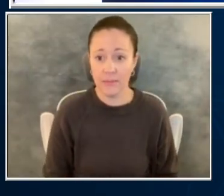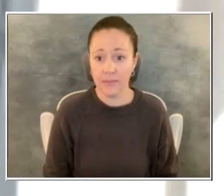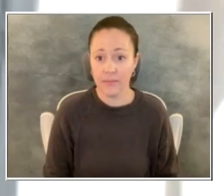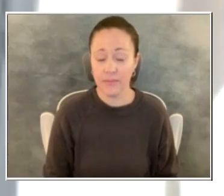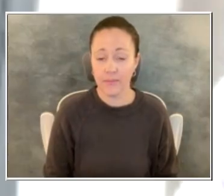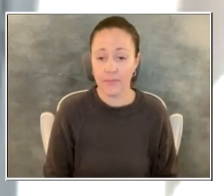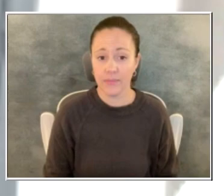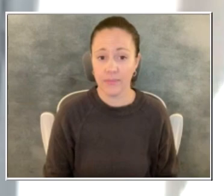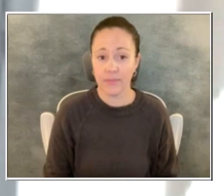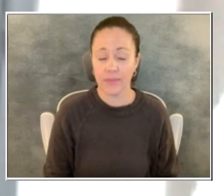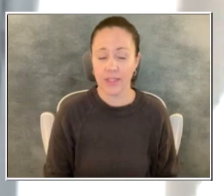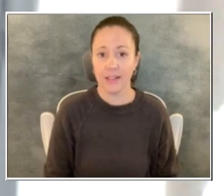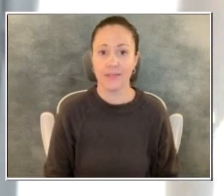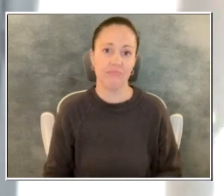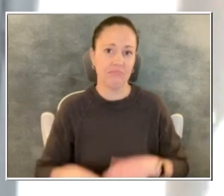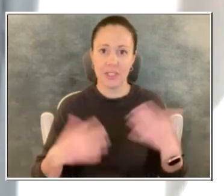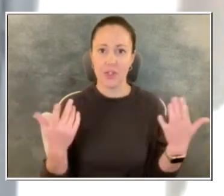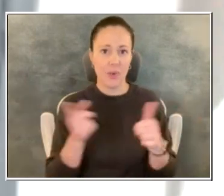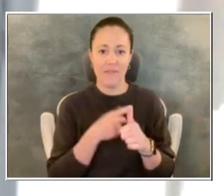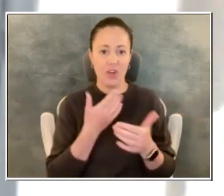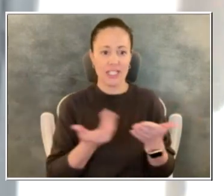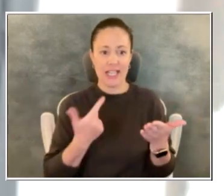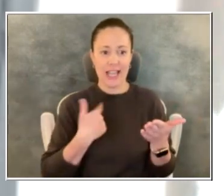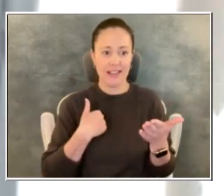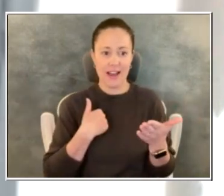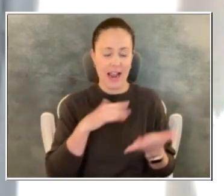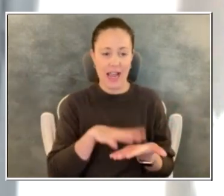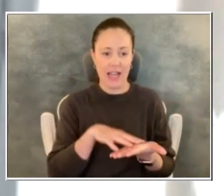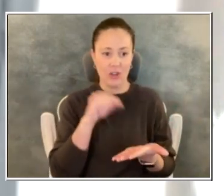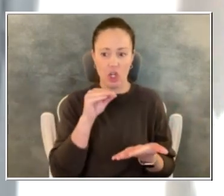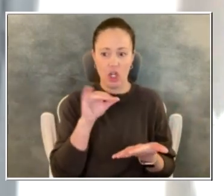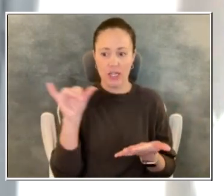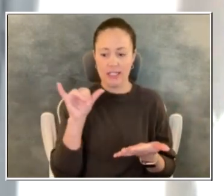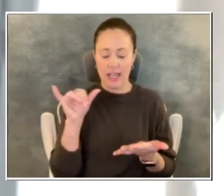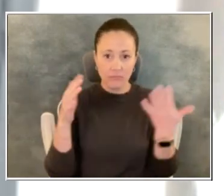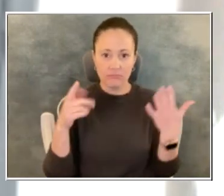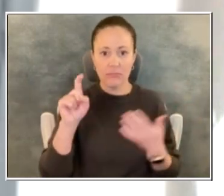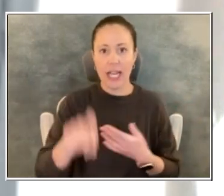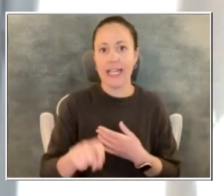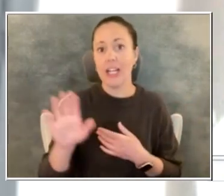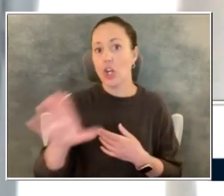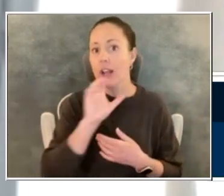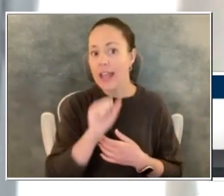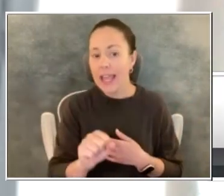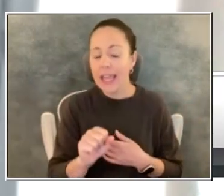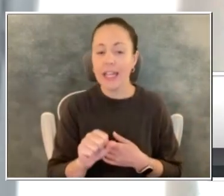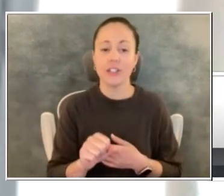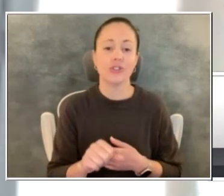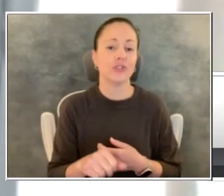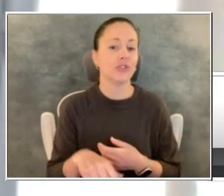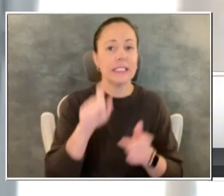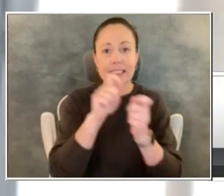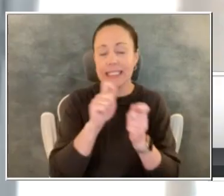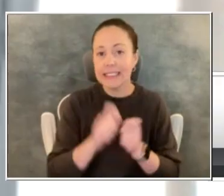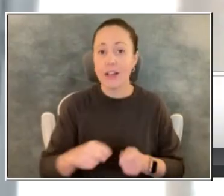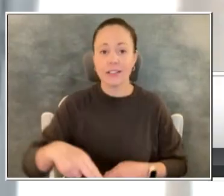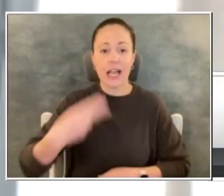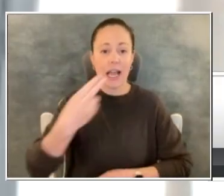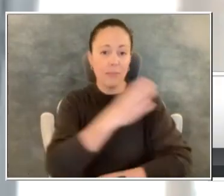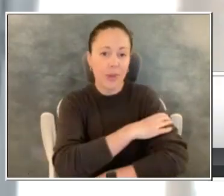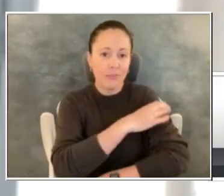So the first thing that jumps in my mind is I'd want more details. I need to know her age. I need to know whether or not she's had high blood pressure, ever